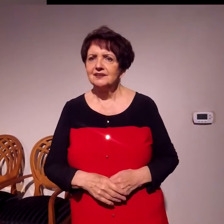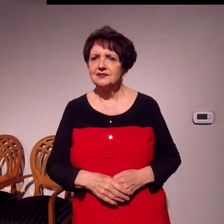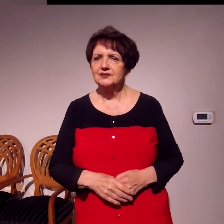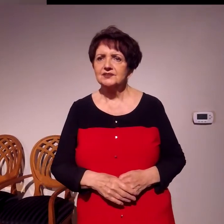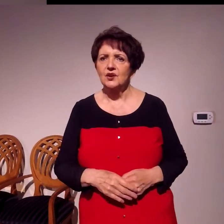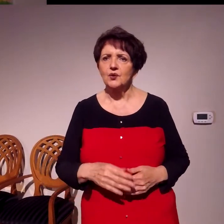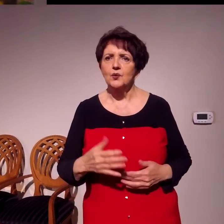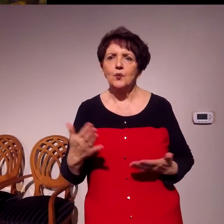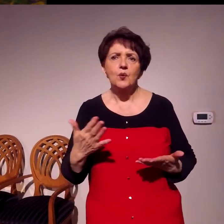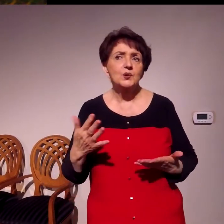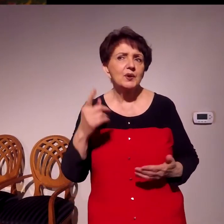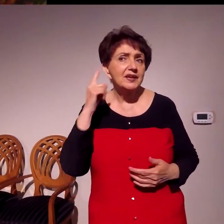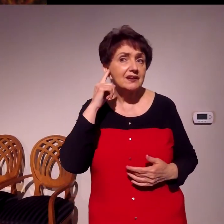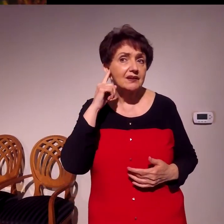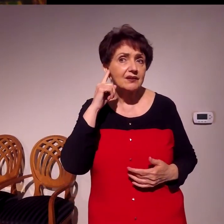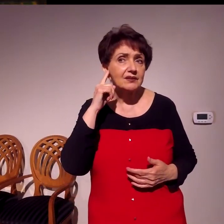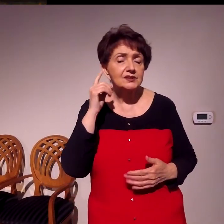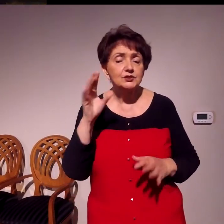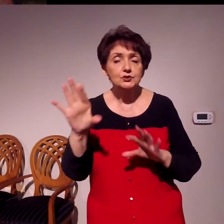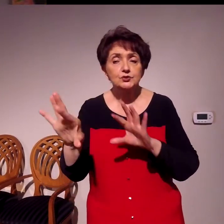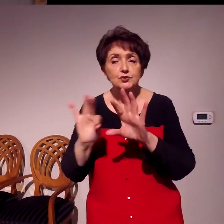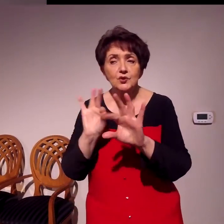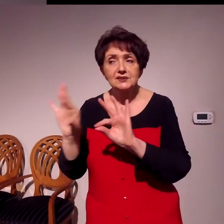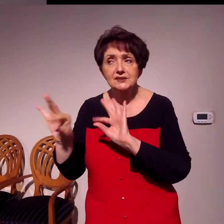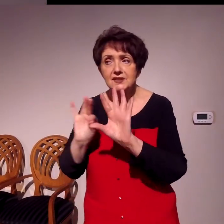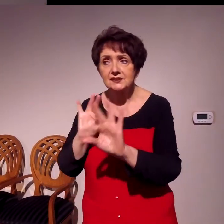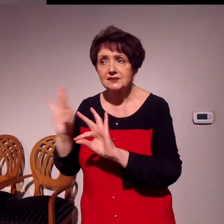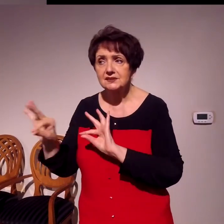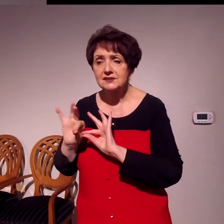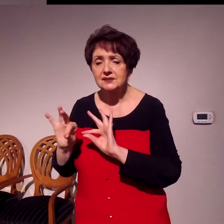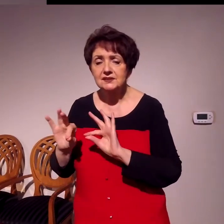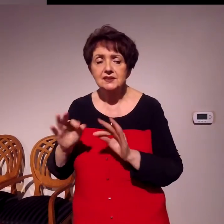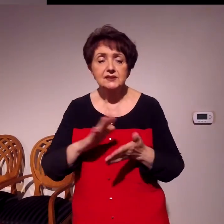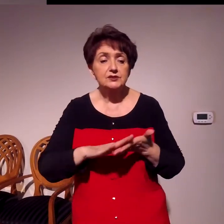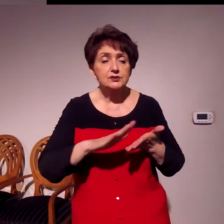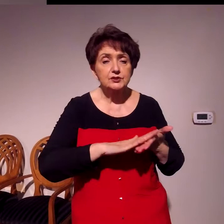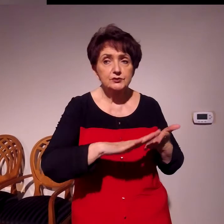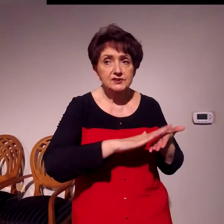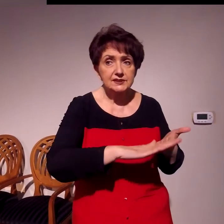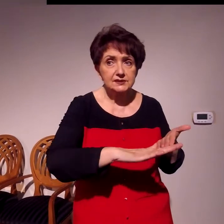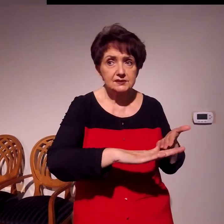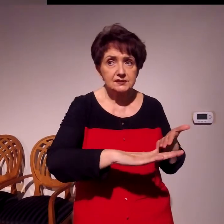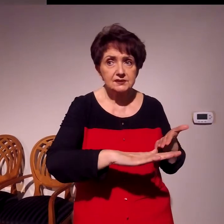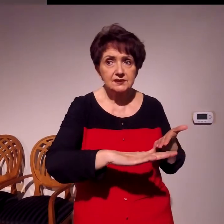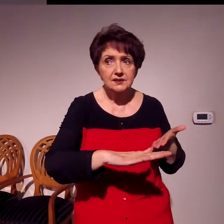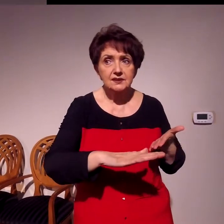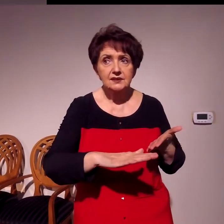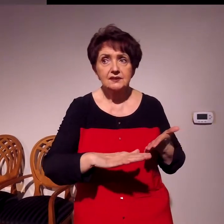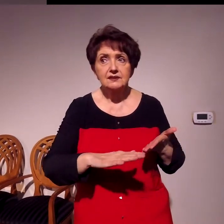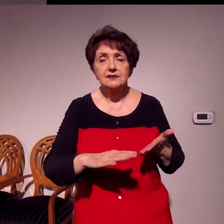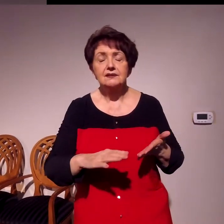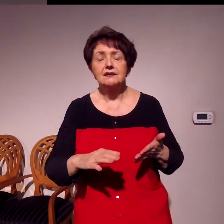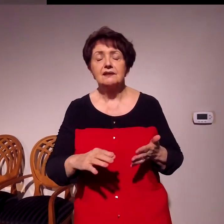what do we hear? Choices, excuses, and here's the kicker.